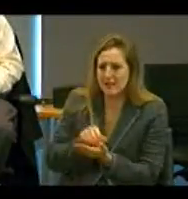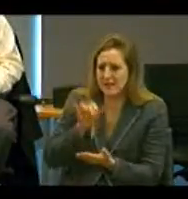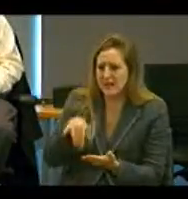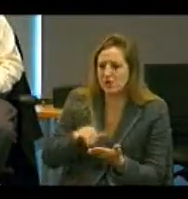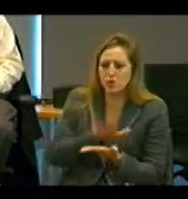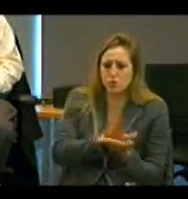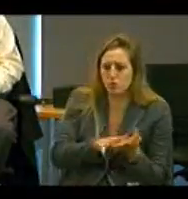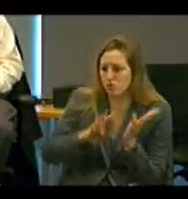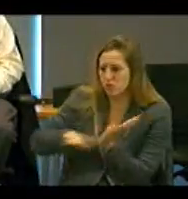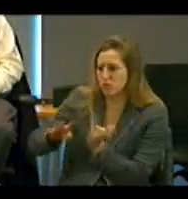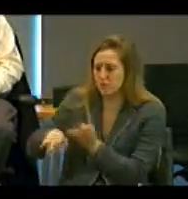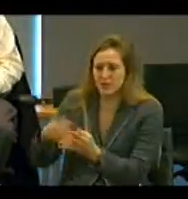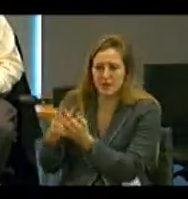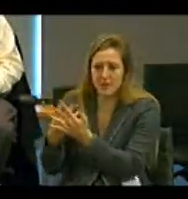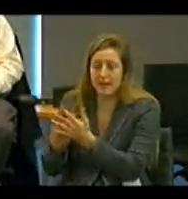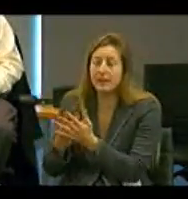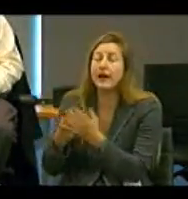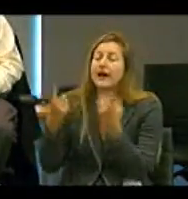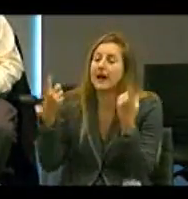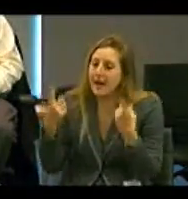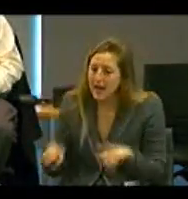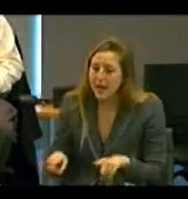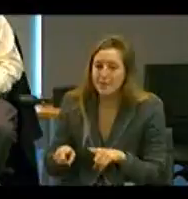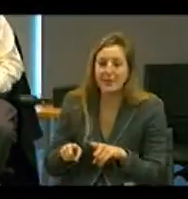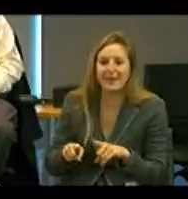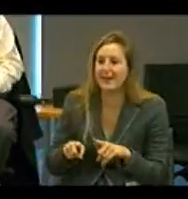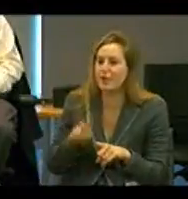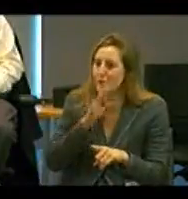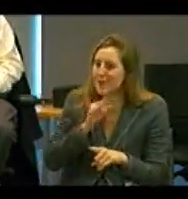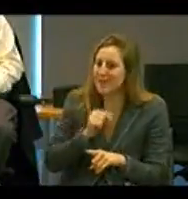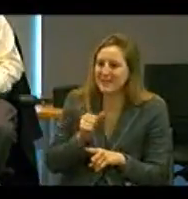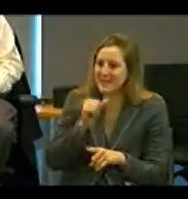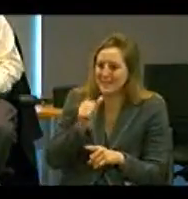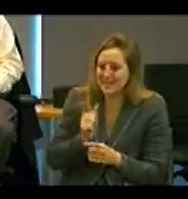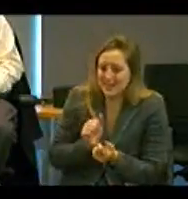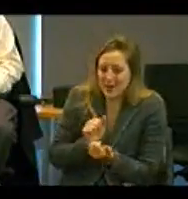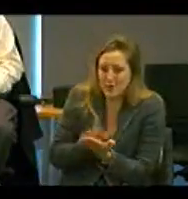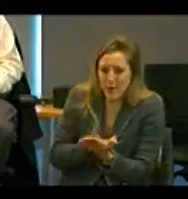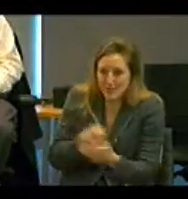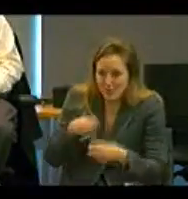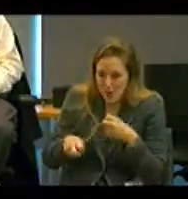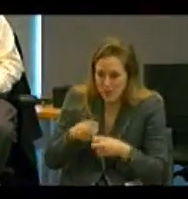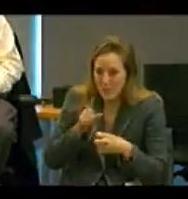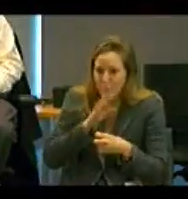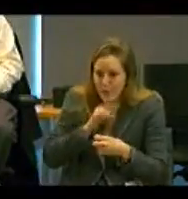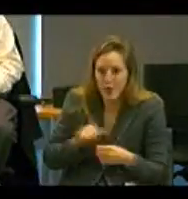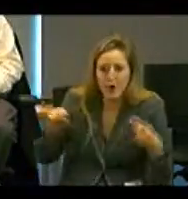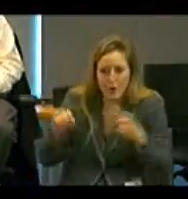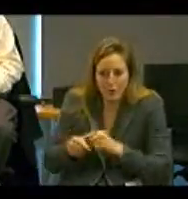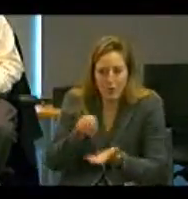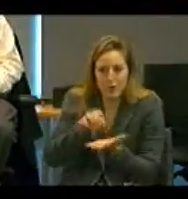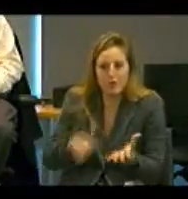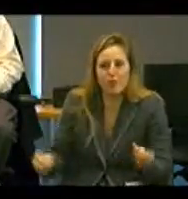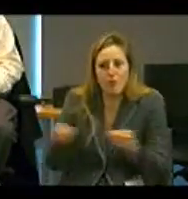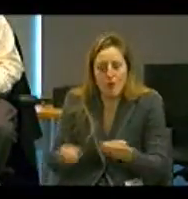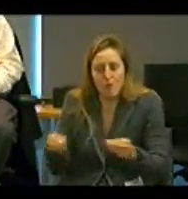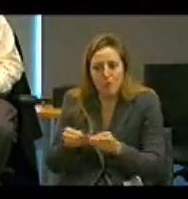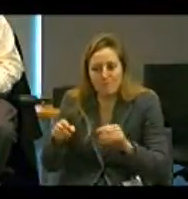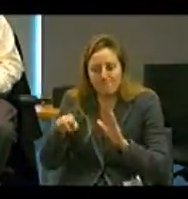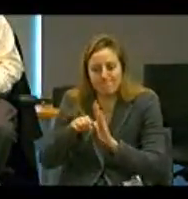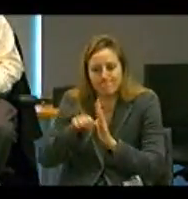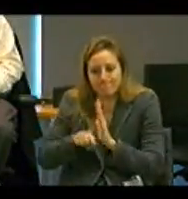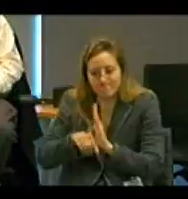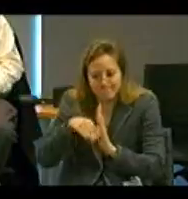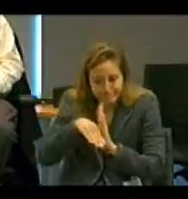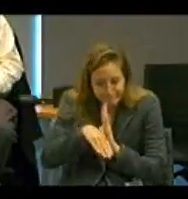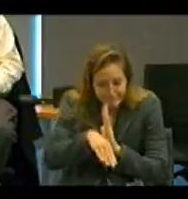if anything, put at-risk students at greater risk. Now, back when Duncan made his declarations, there was some plausible